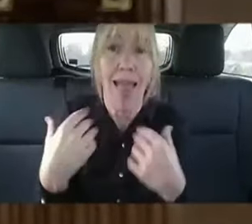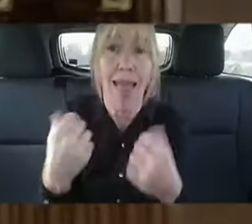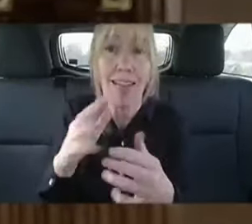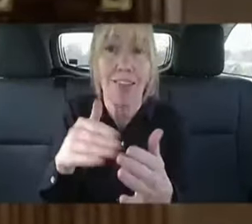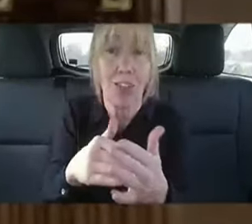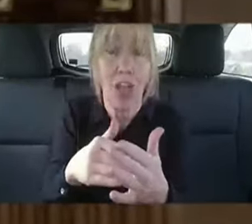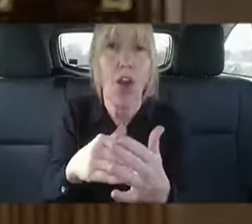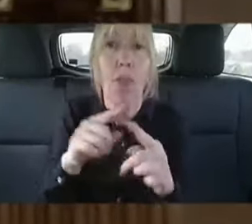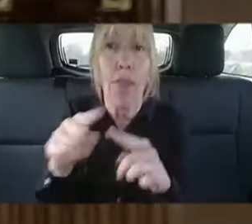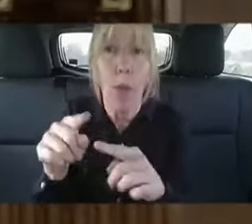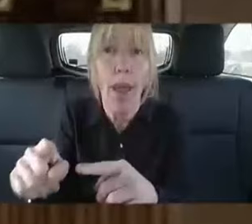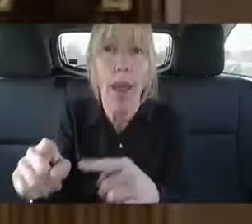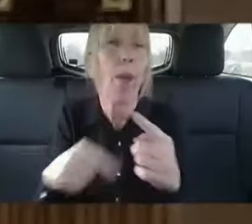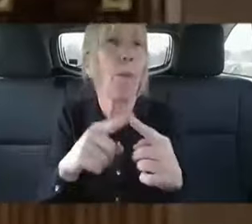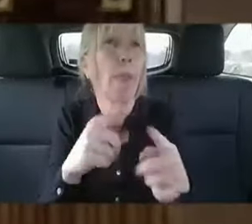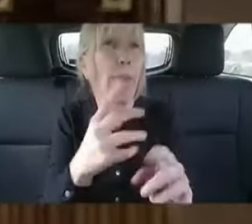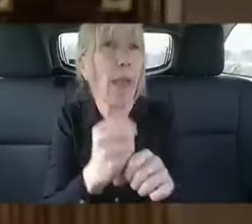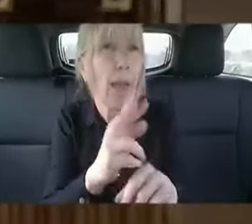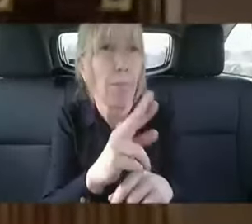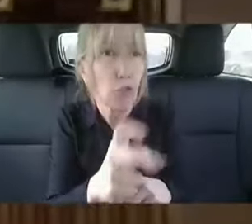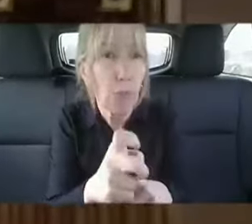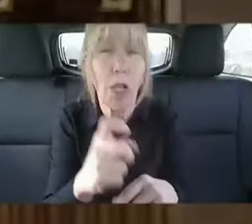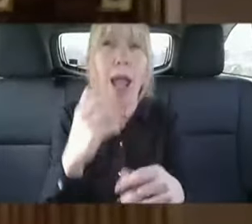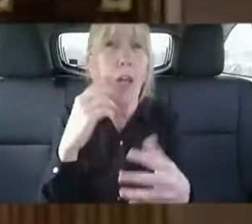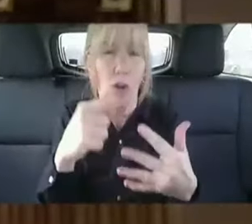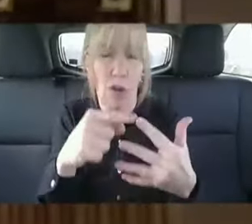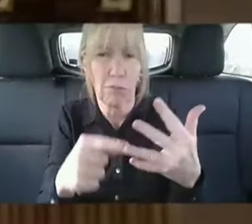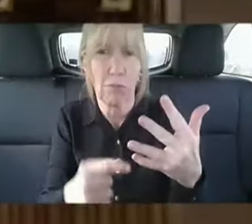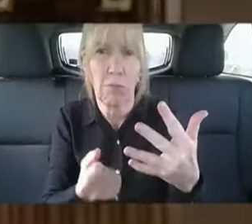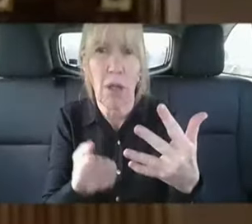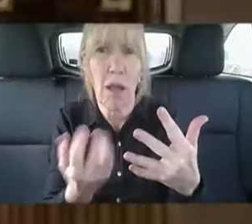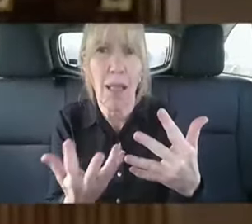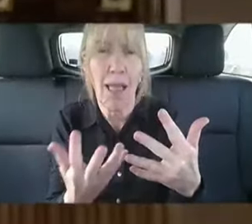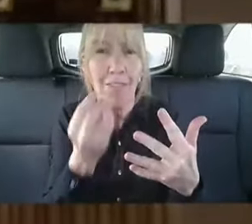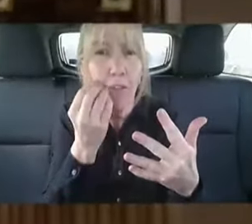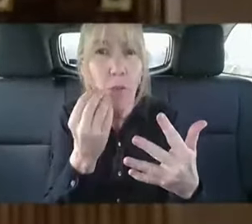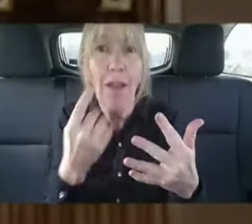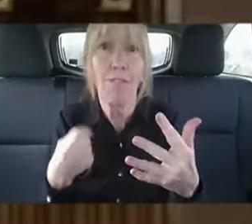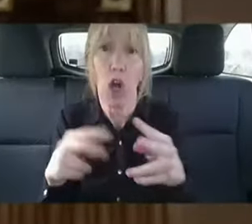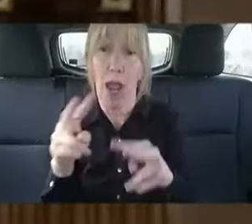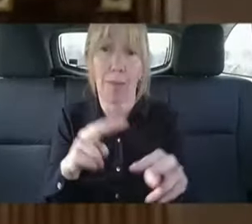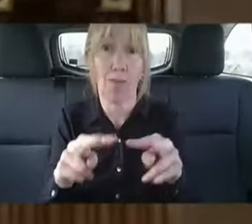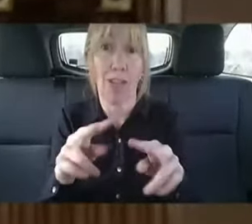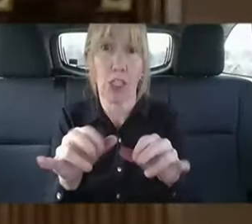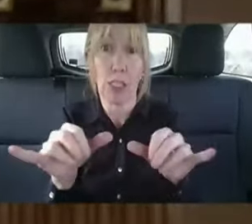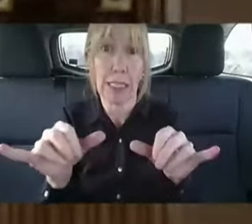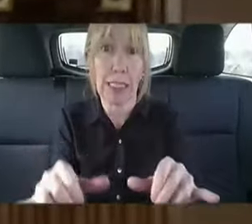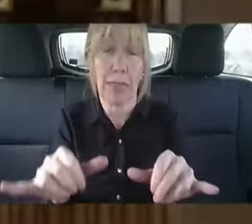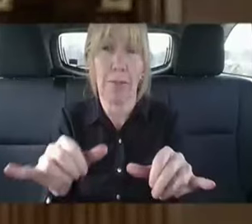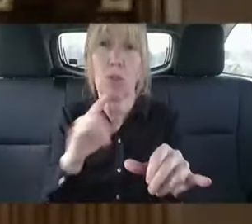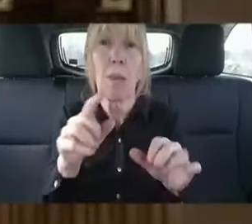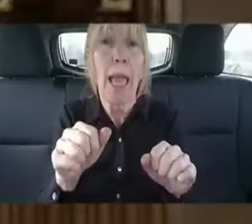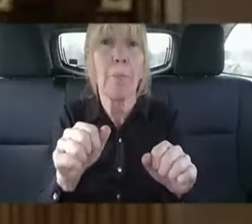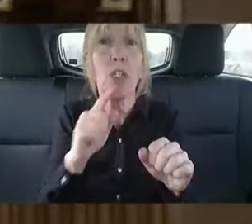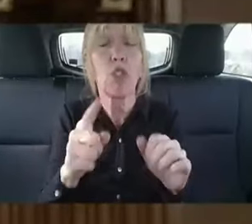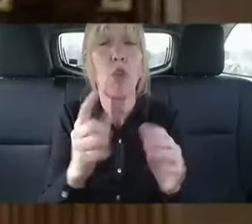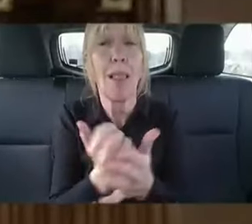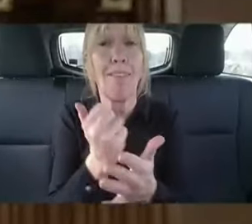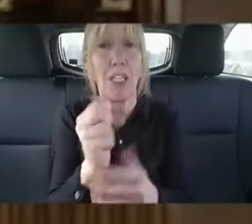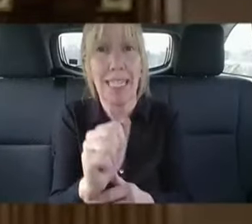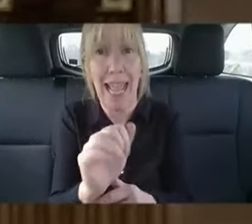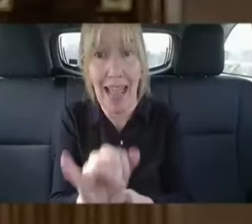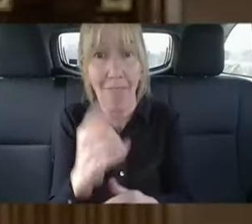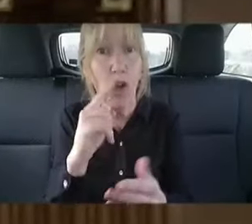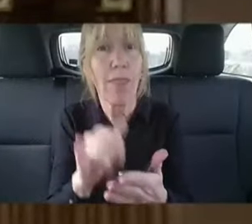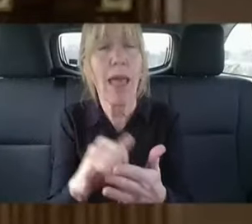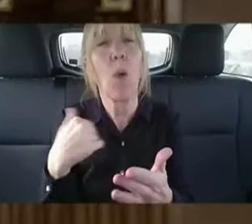up their prescriptions. I don't know all of this information. And so in order for observational systems to be able to leverage AI for this, we